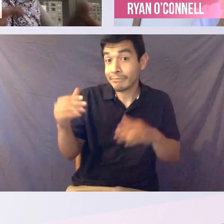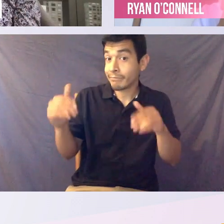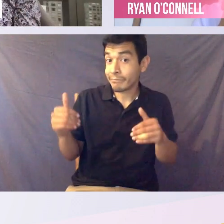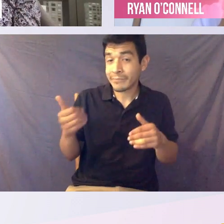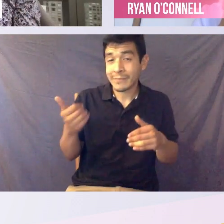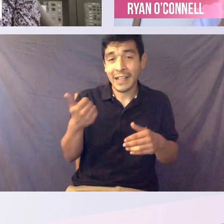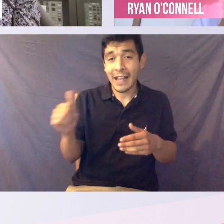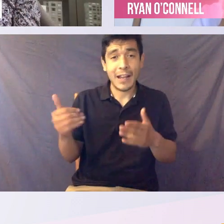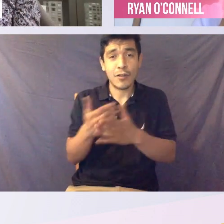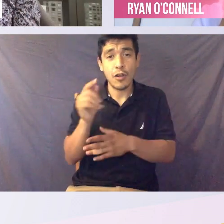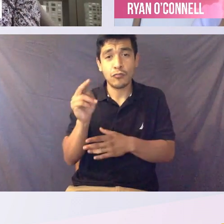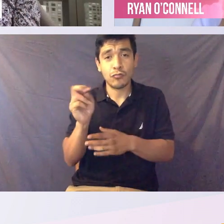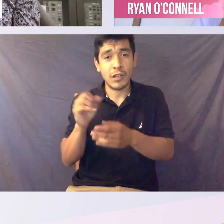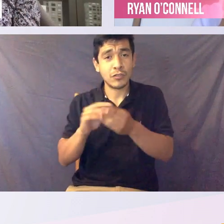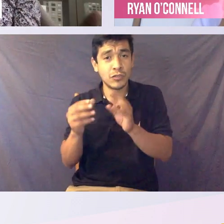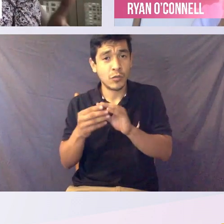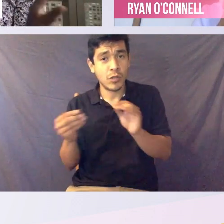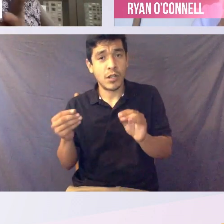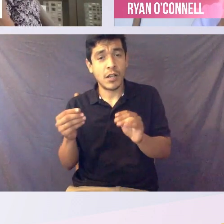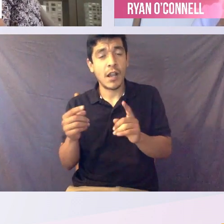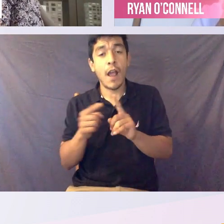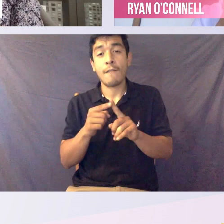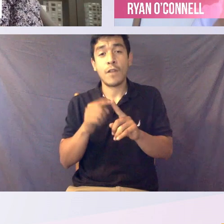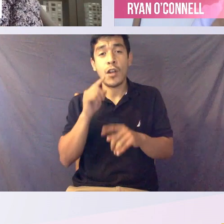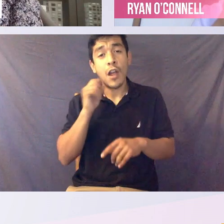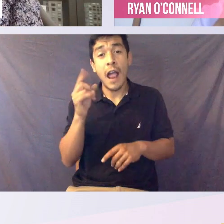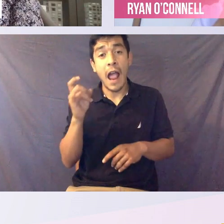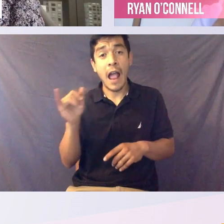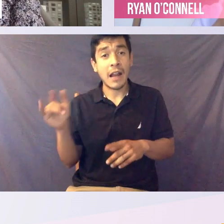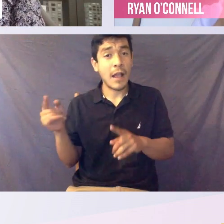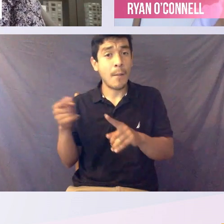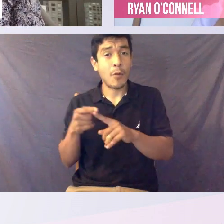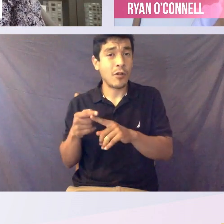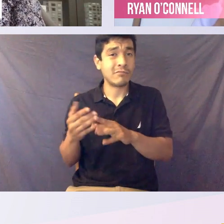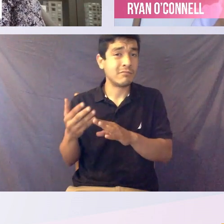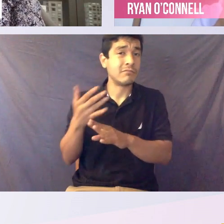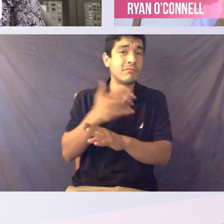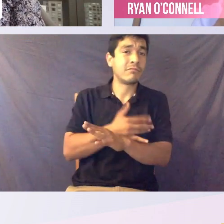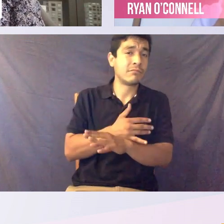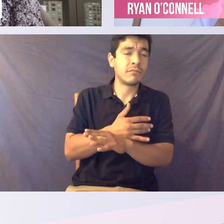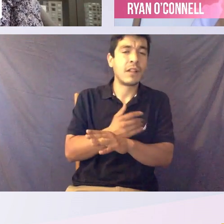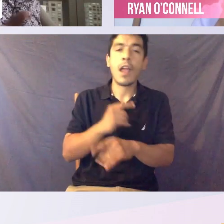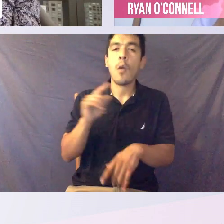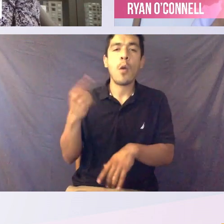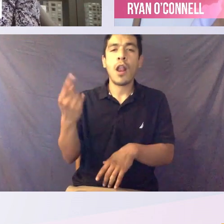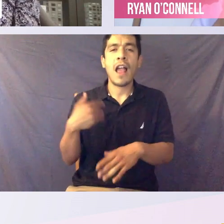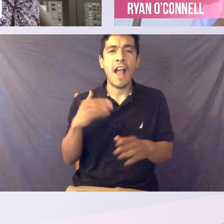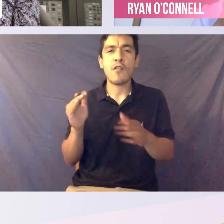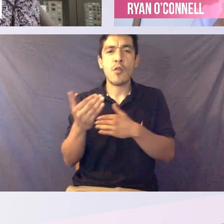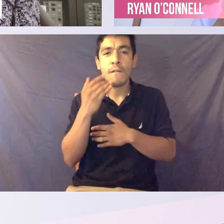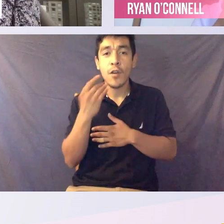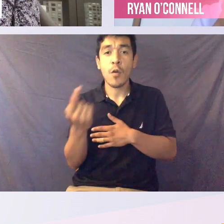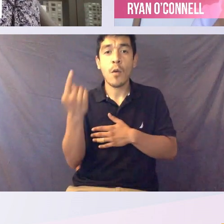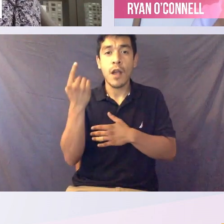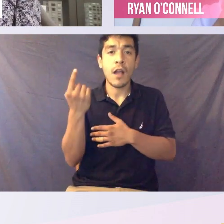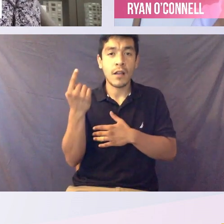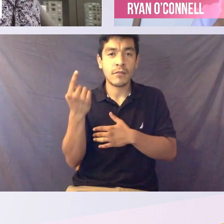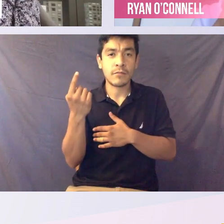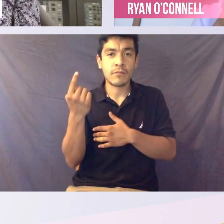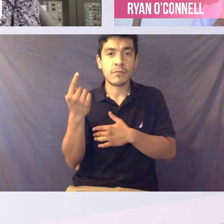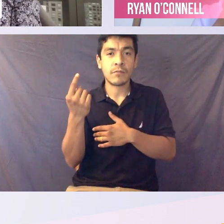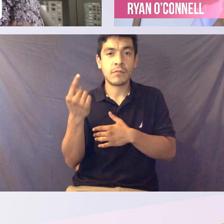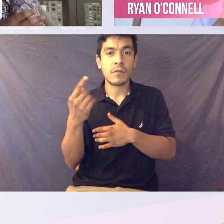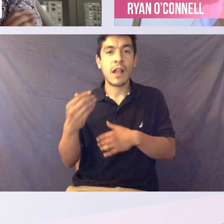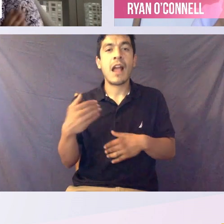narratives. And I think to Ashley's point earlier, it's like, there's only ever room for one. So like, I know plenty of shows where they're like, we're gonna make